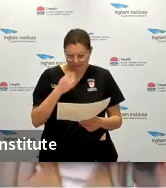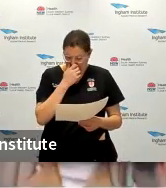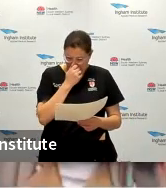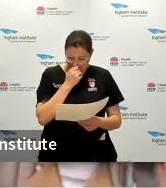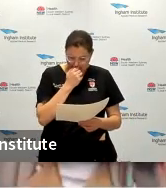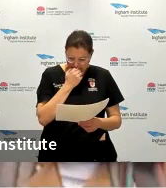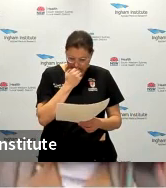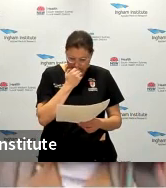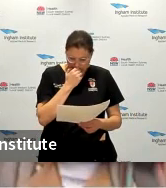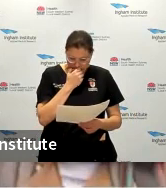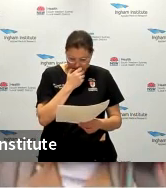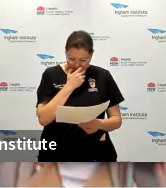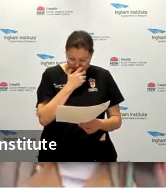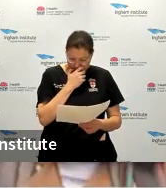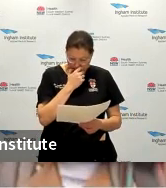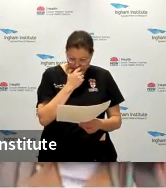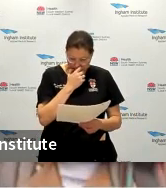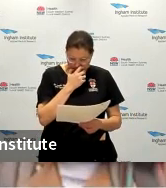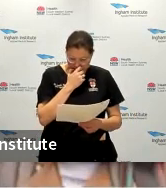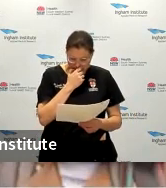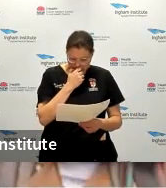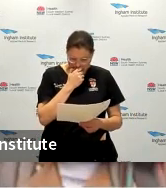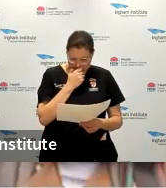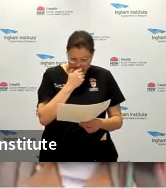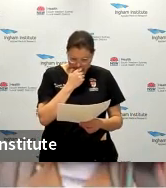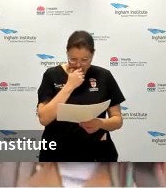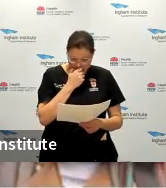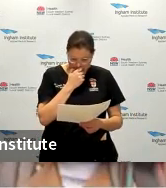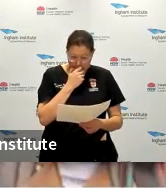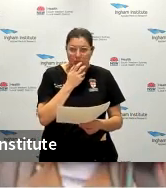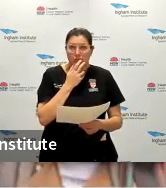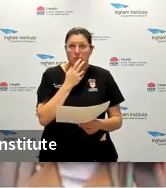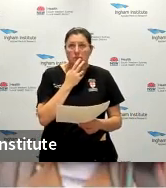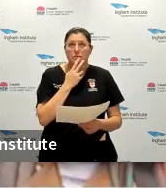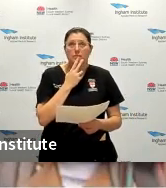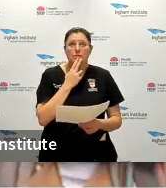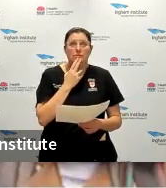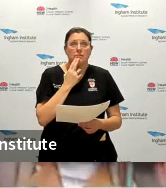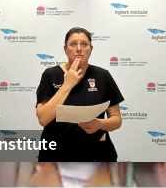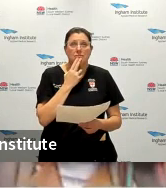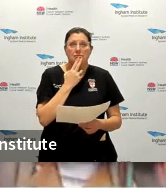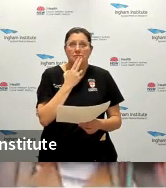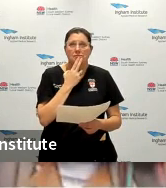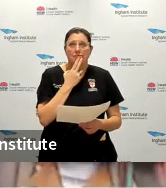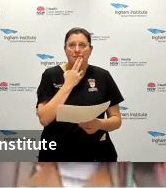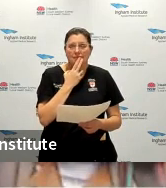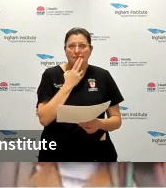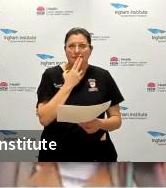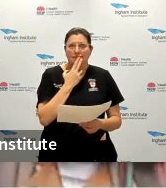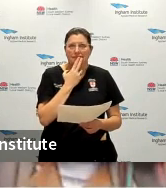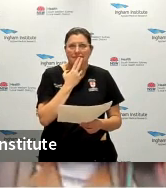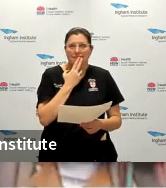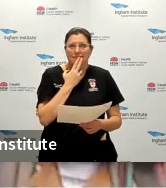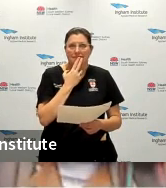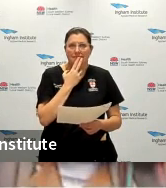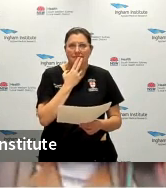at the moment. And more importantly, they're the faces that you've seen today and our partners around Sydney and internationally who have helped